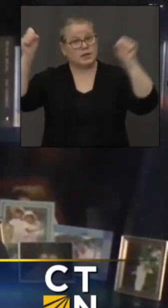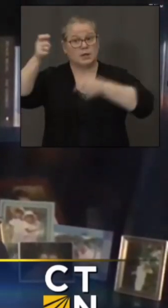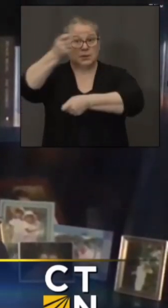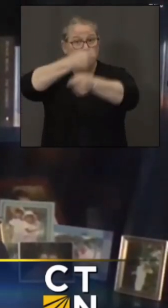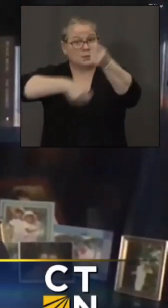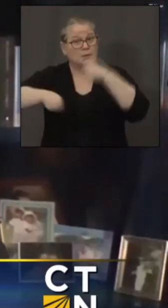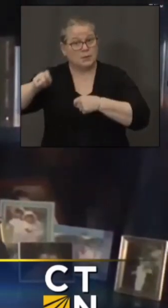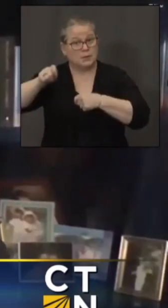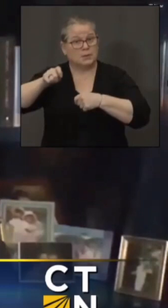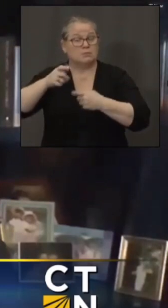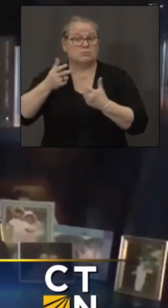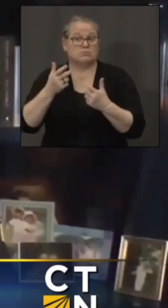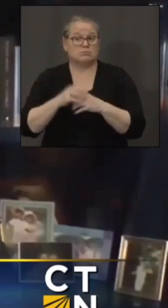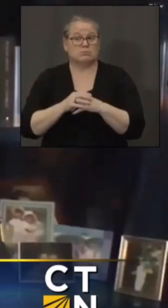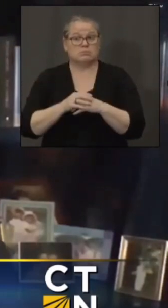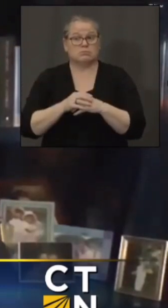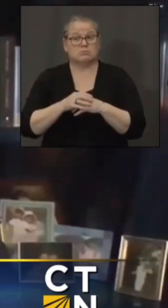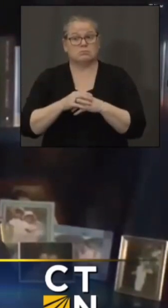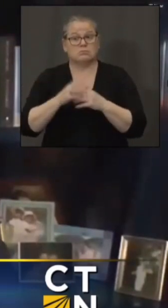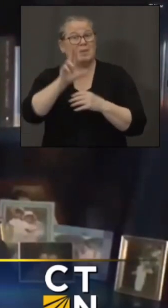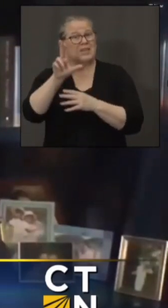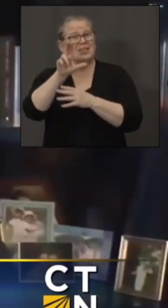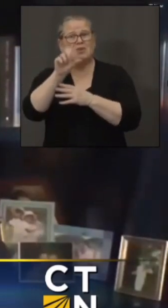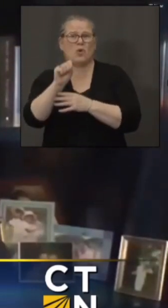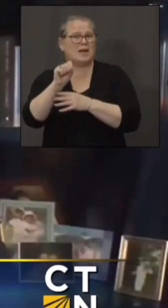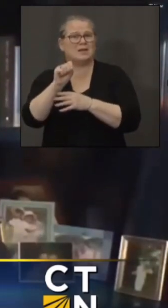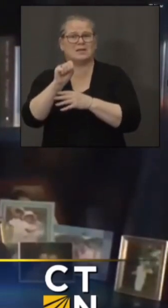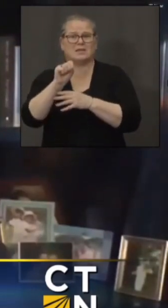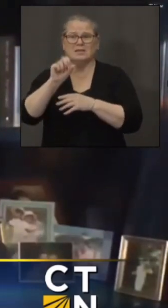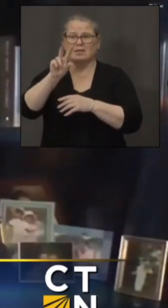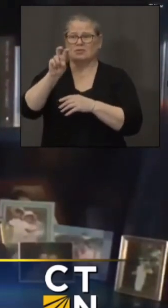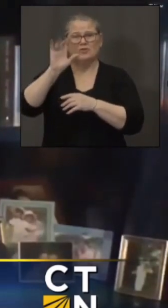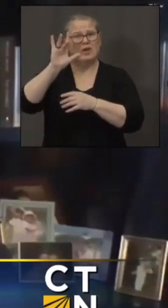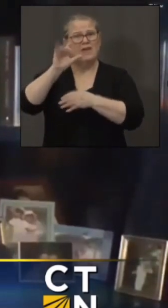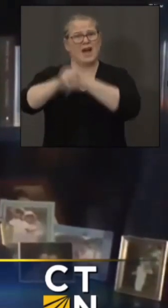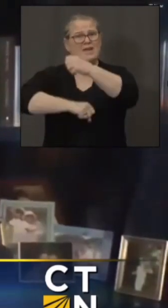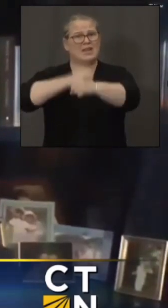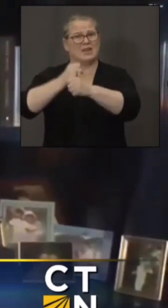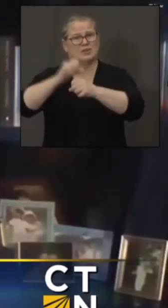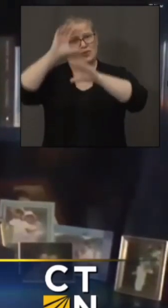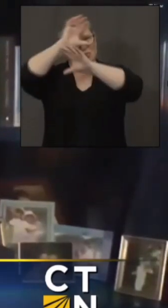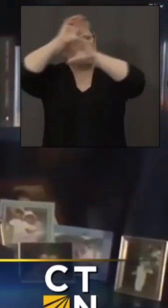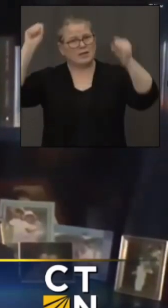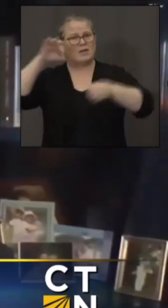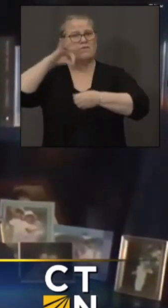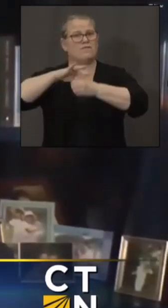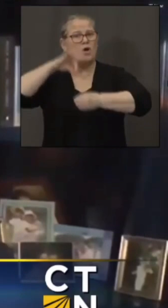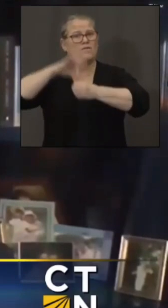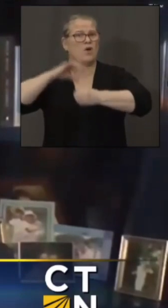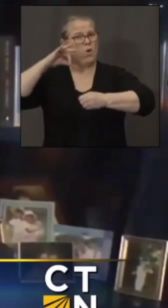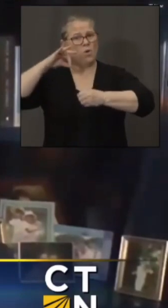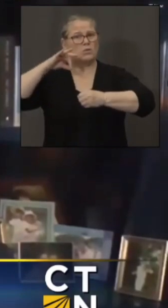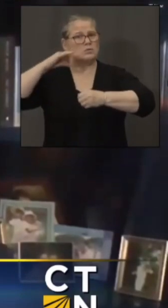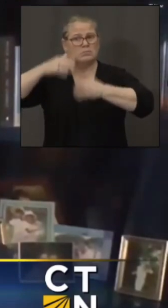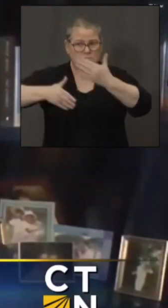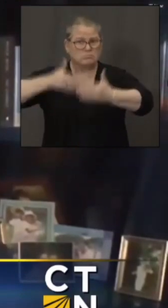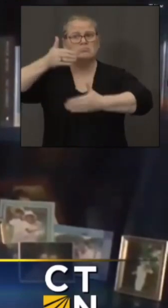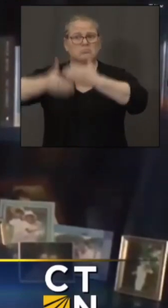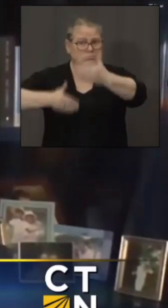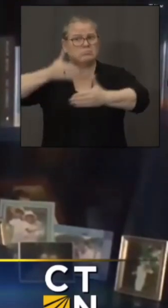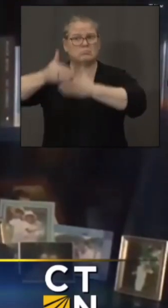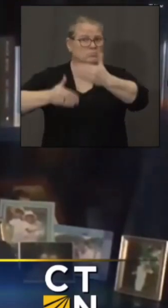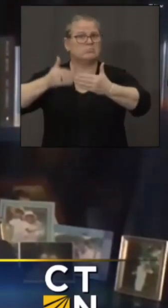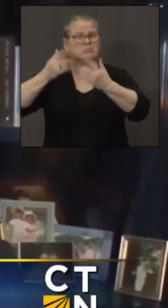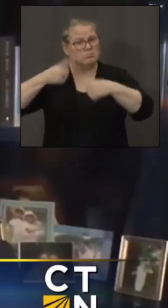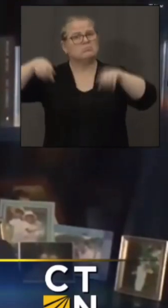years. And I look forward to that happening. We're here talking about COVID. It's really important. As we got the vaccines